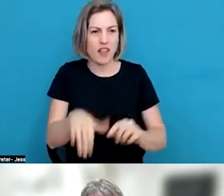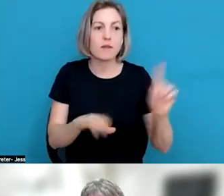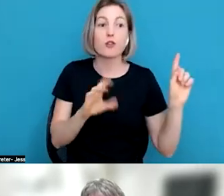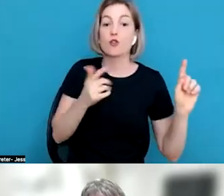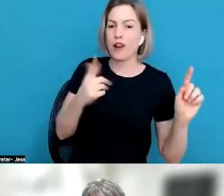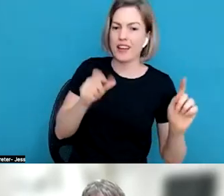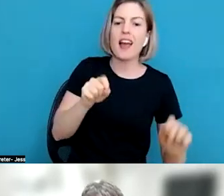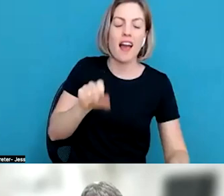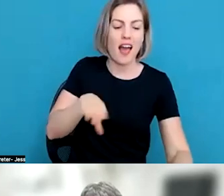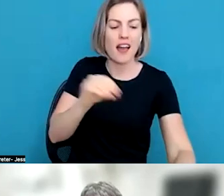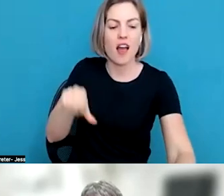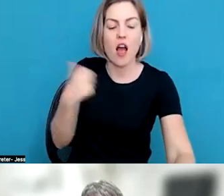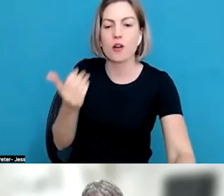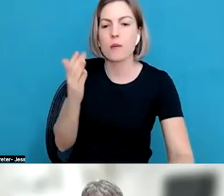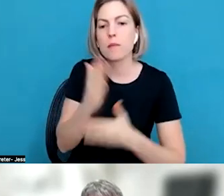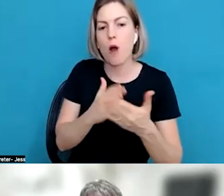other part is the